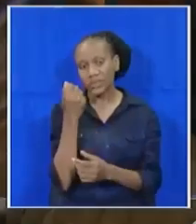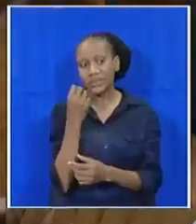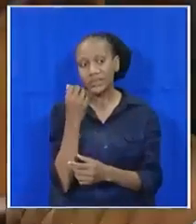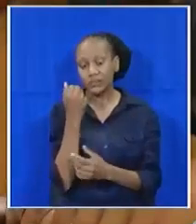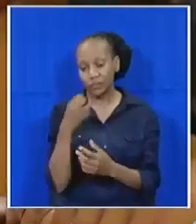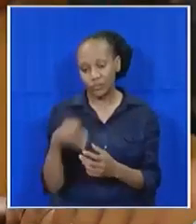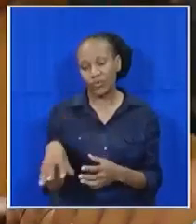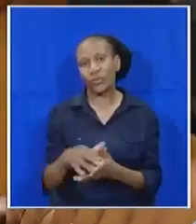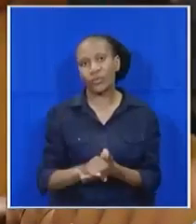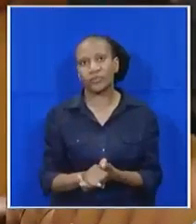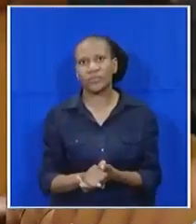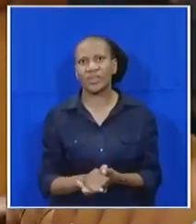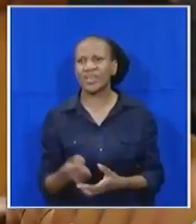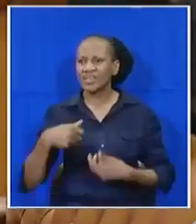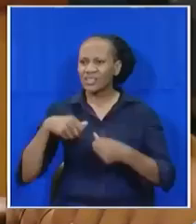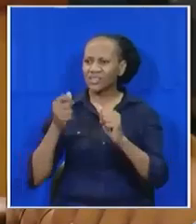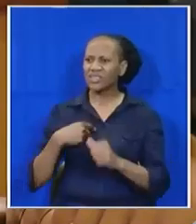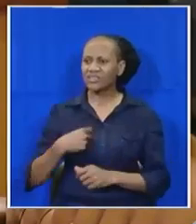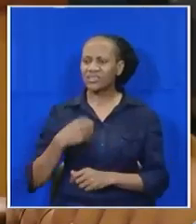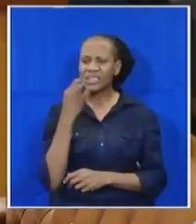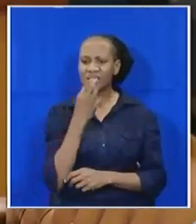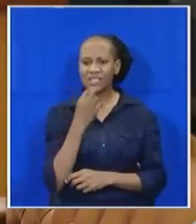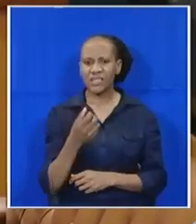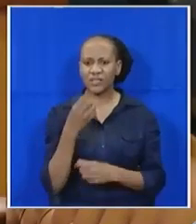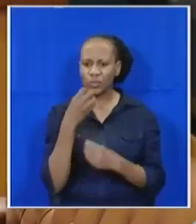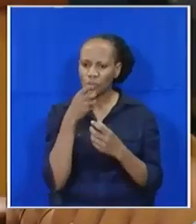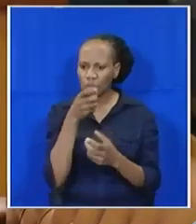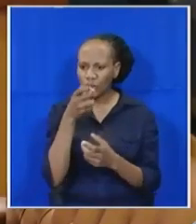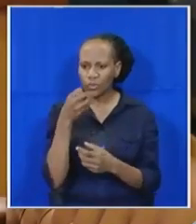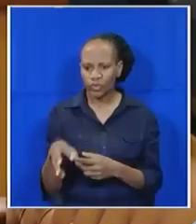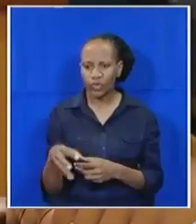Chairperson, I withdrew and I said, Amantla.